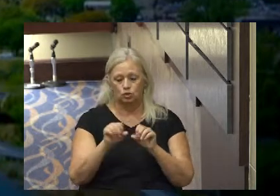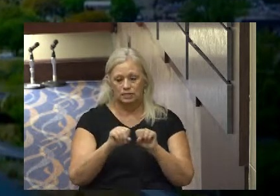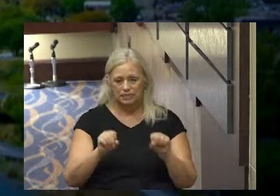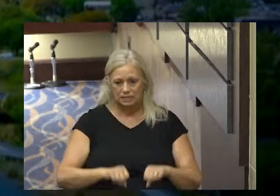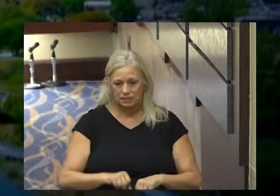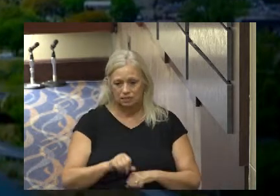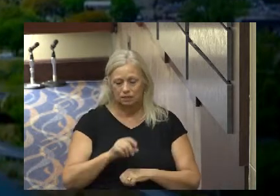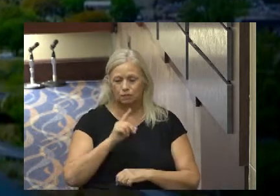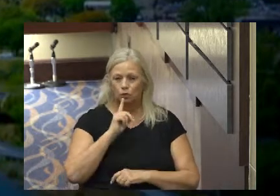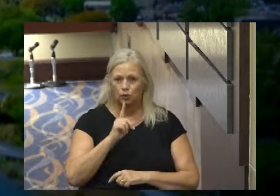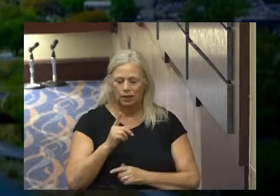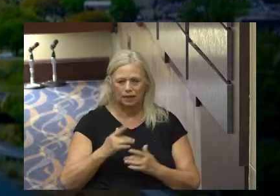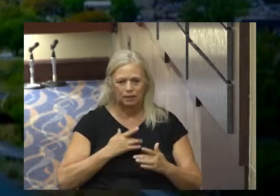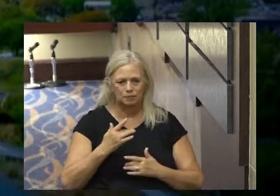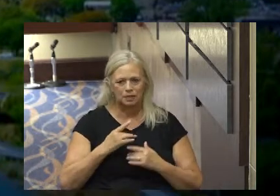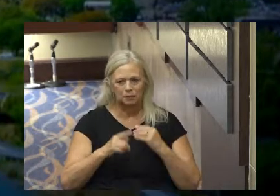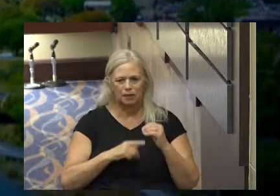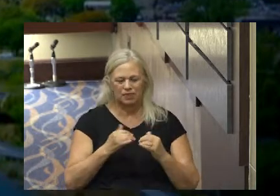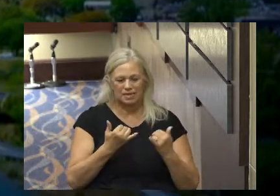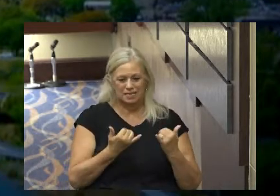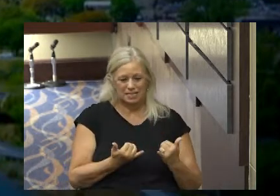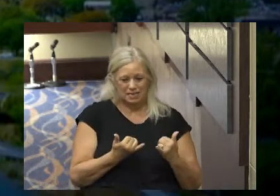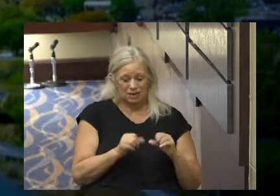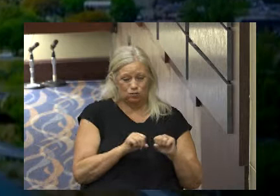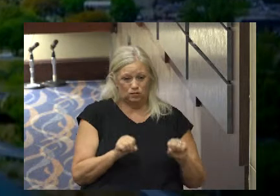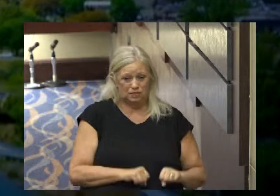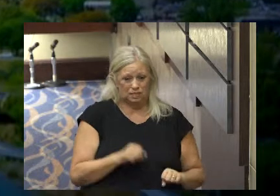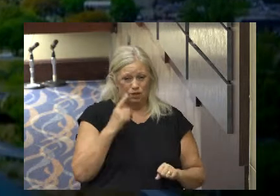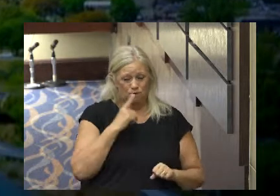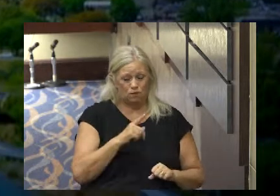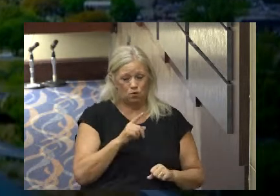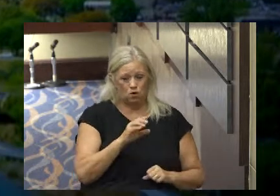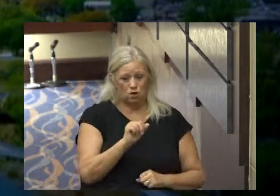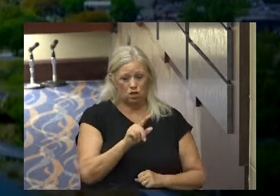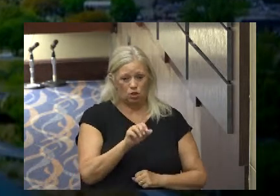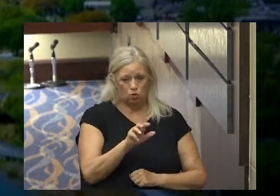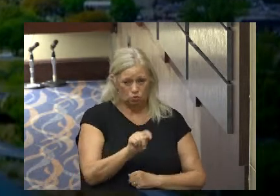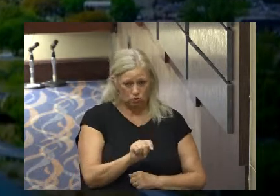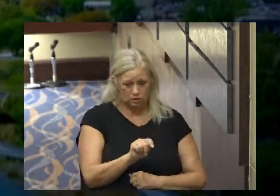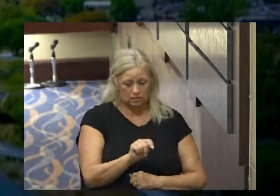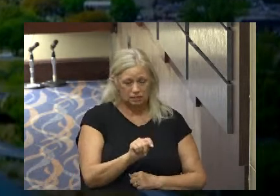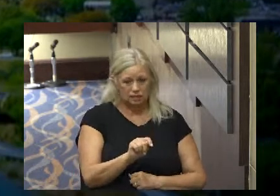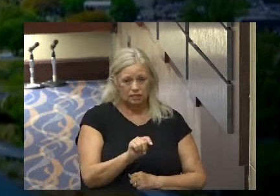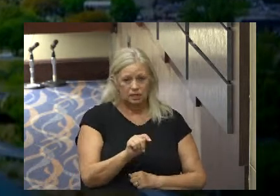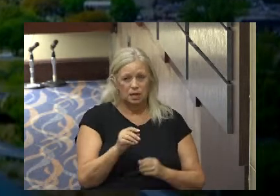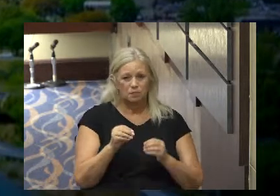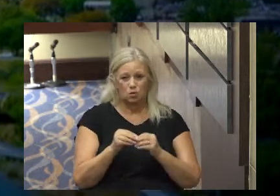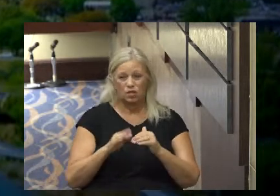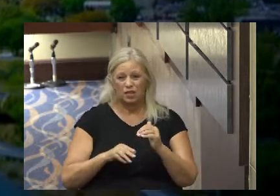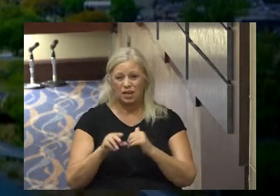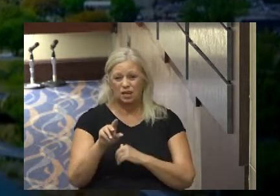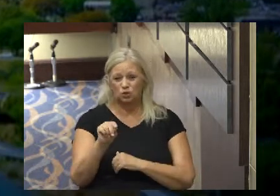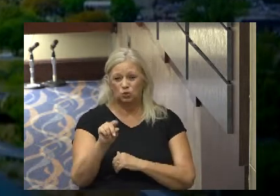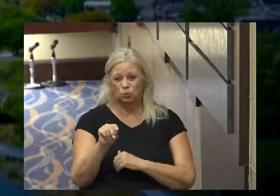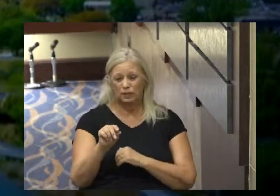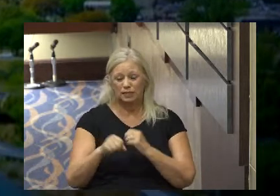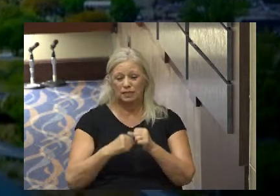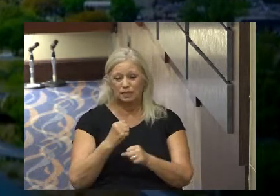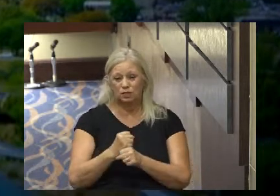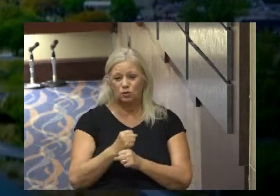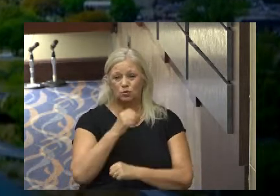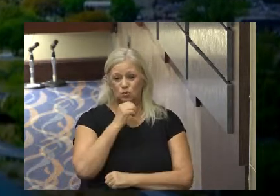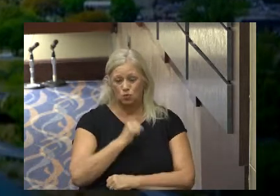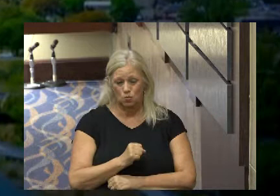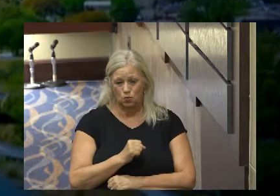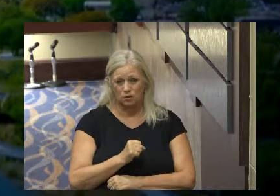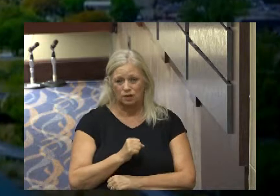this. The current system we use for alerts in the stations is more than 20 years old, which